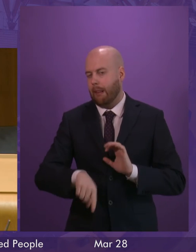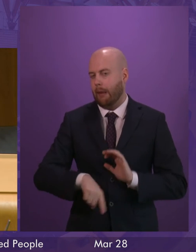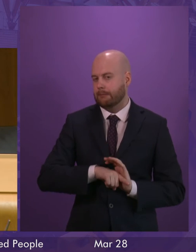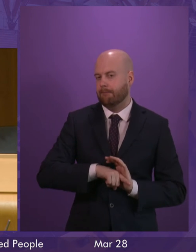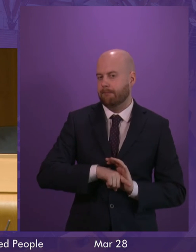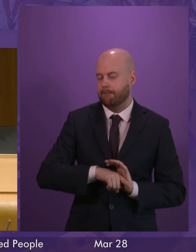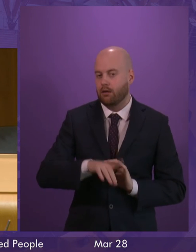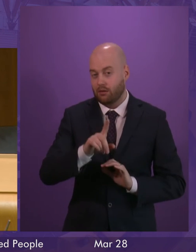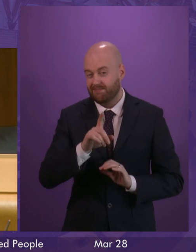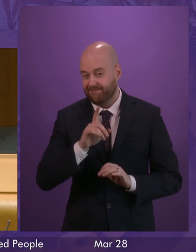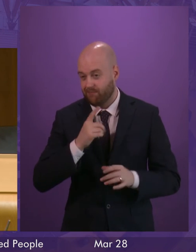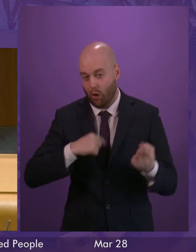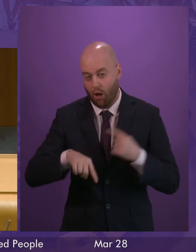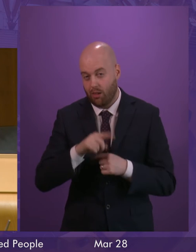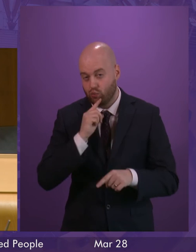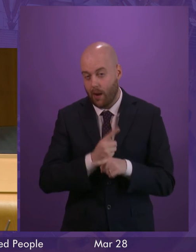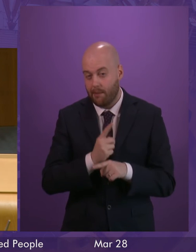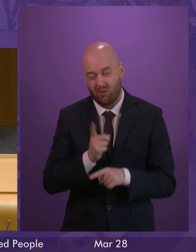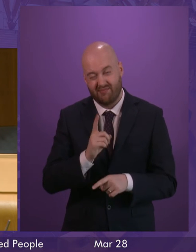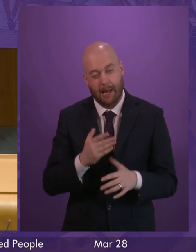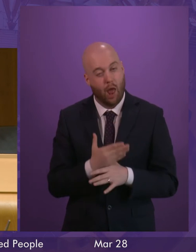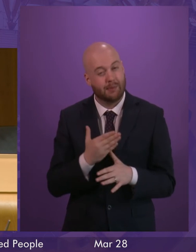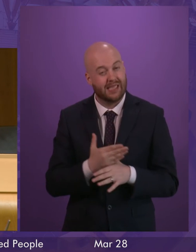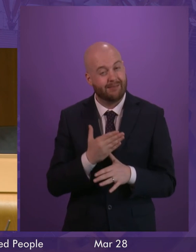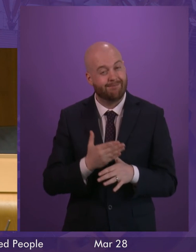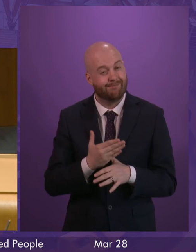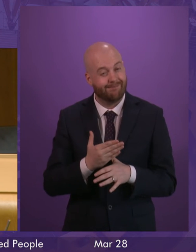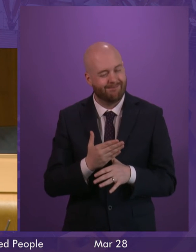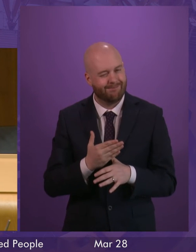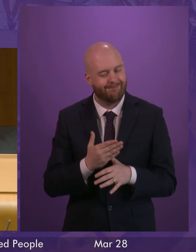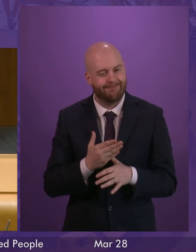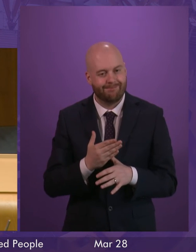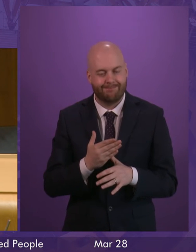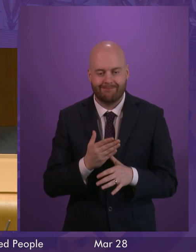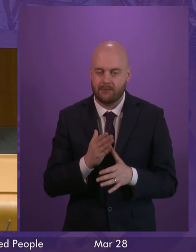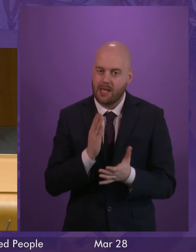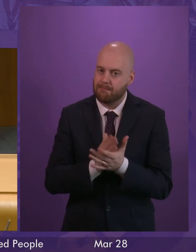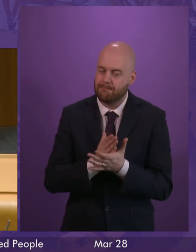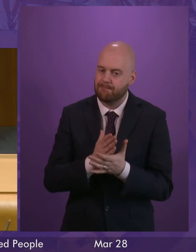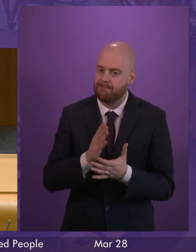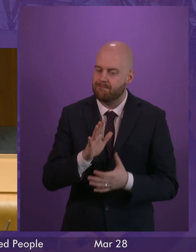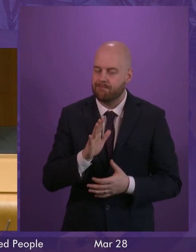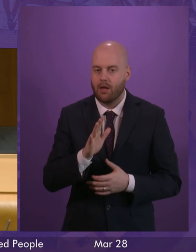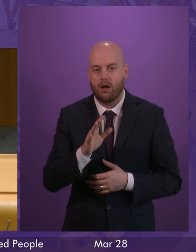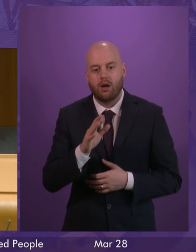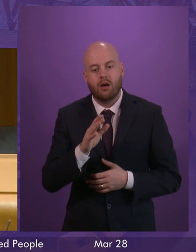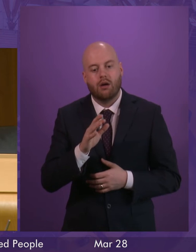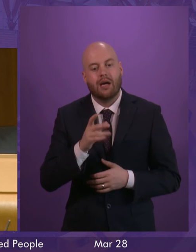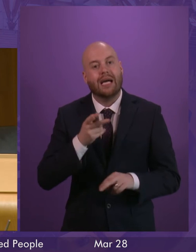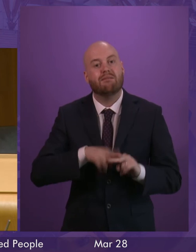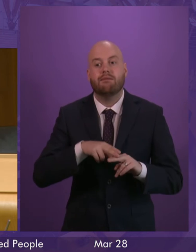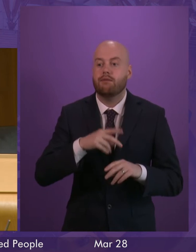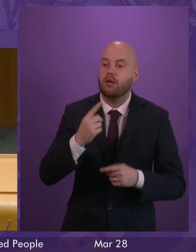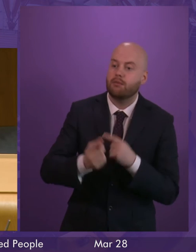employment gap. The employment rate is half that if you live with